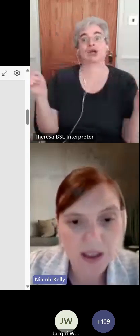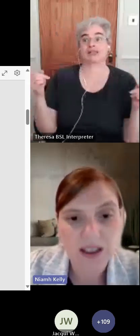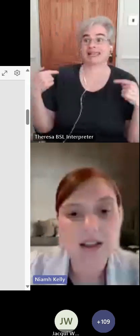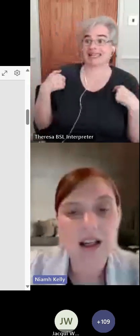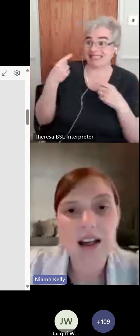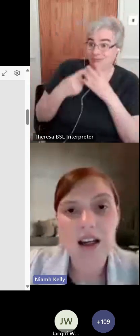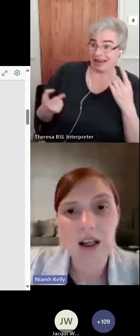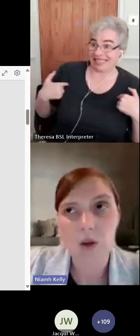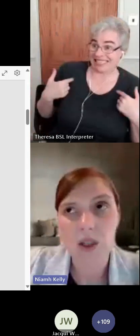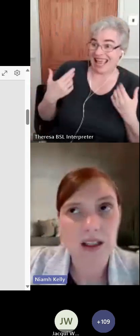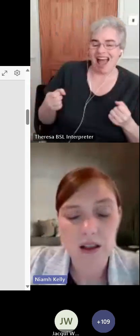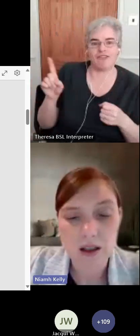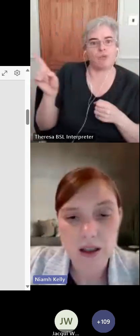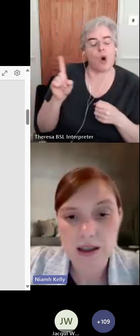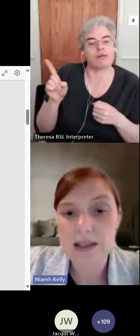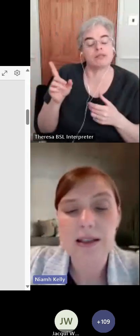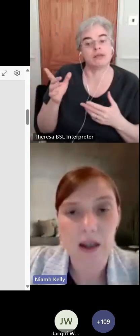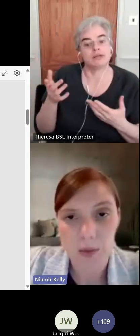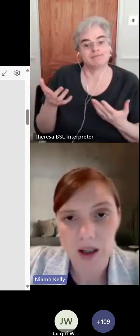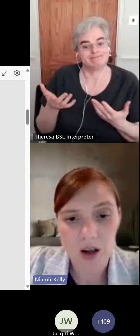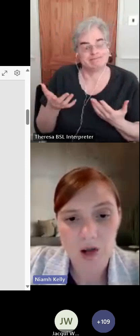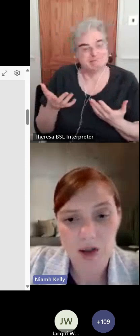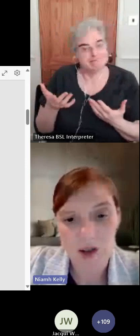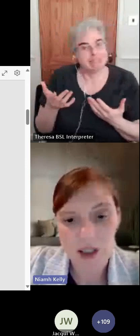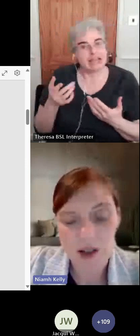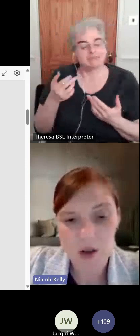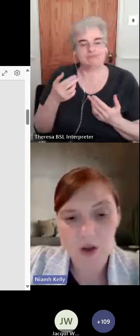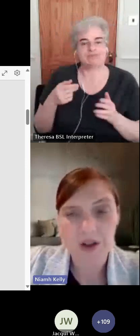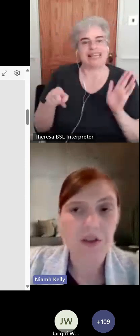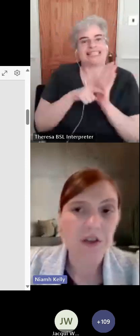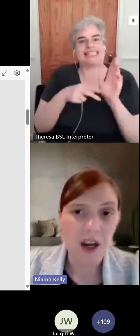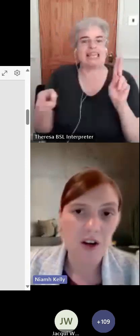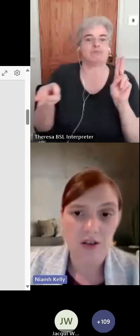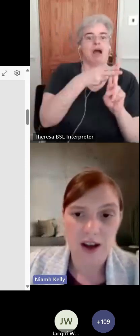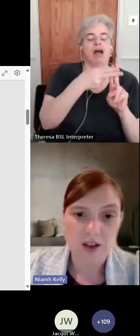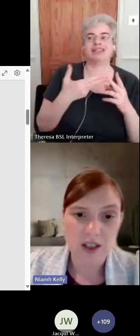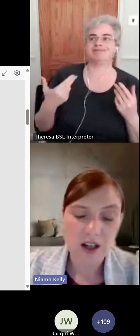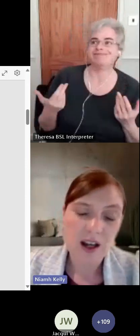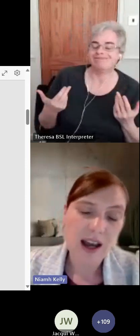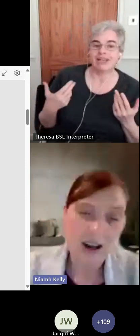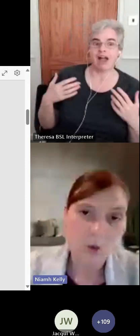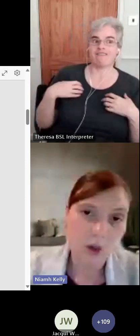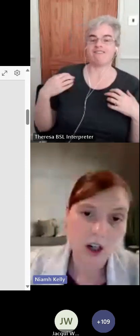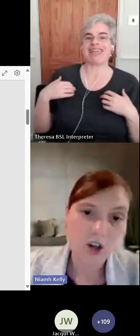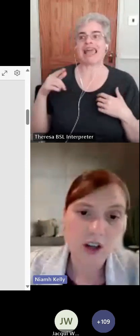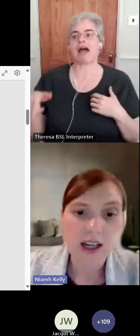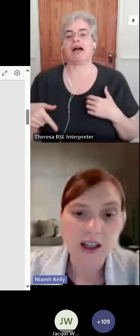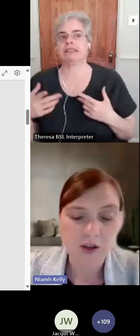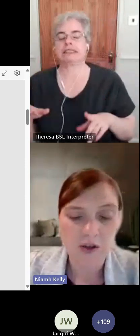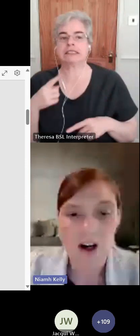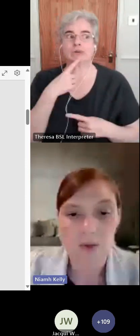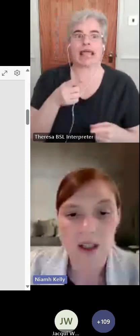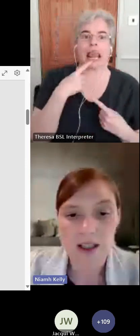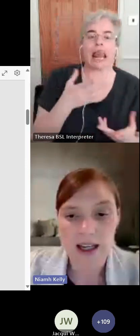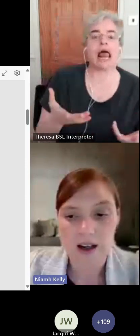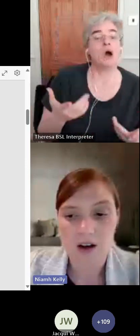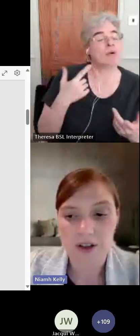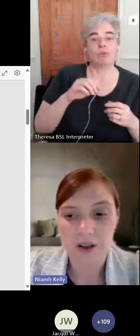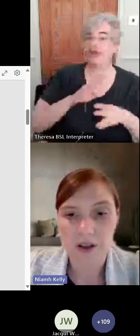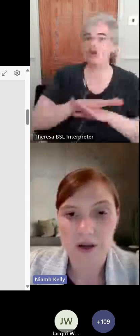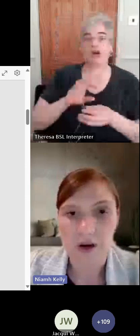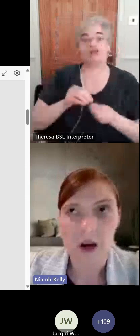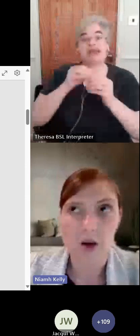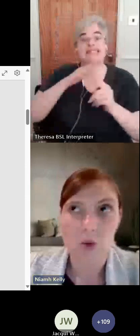disclosing disabilities, is that the stigma around it. So there's a fear around it, and we're not creating an environment